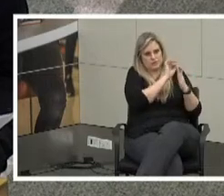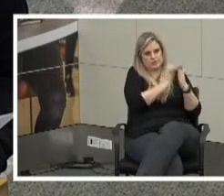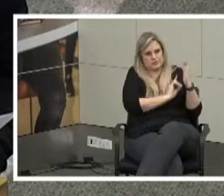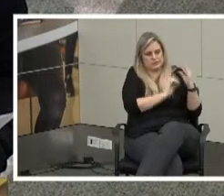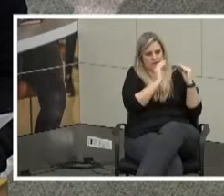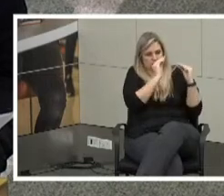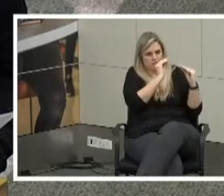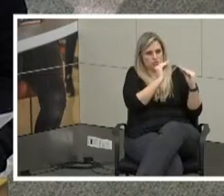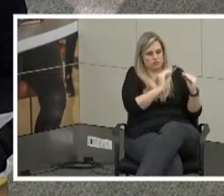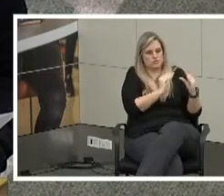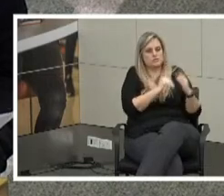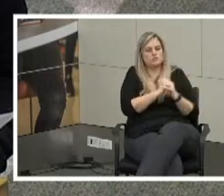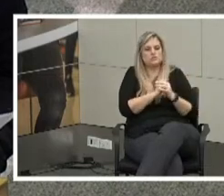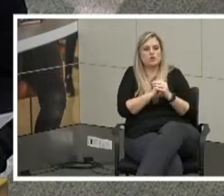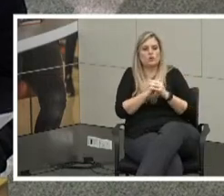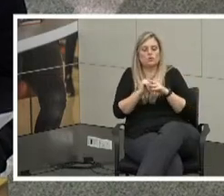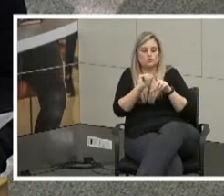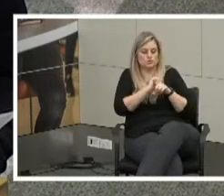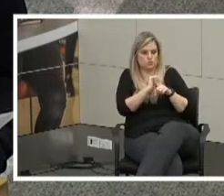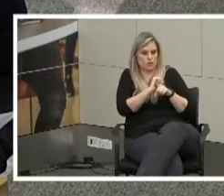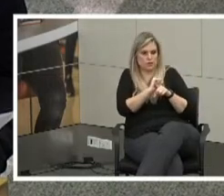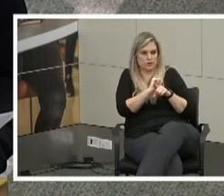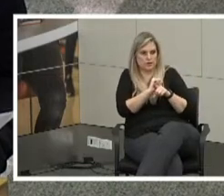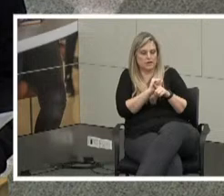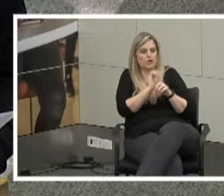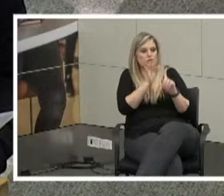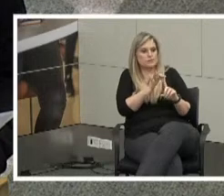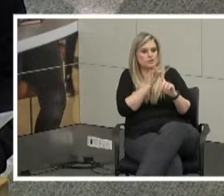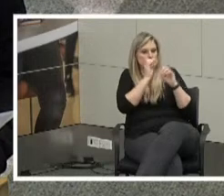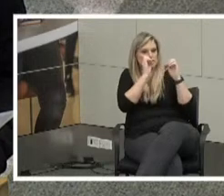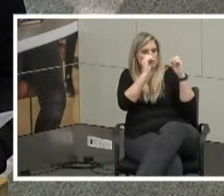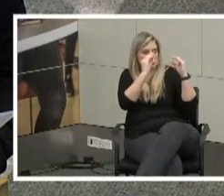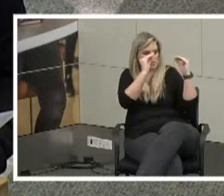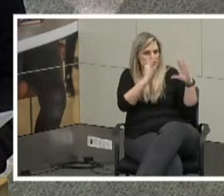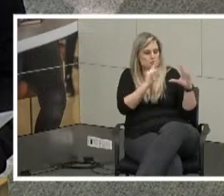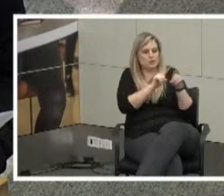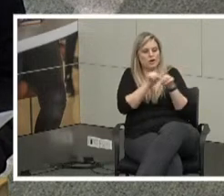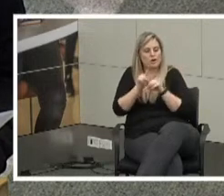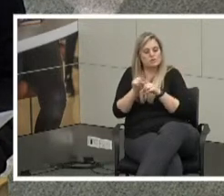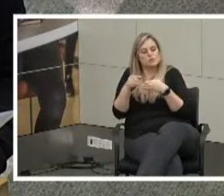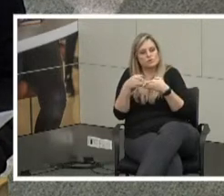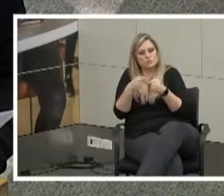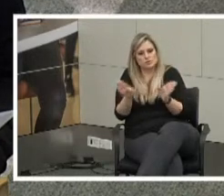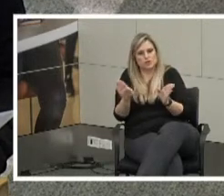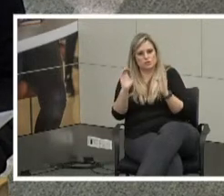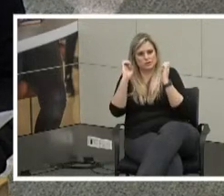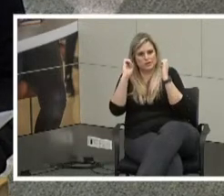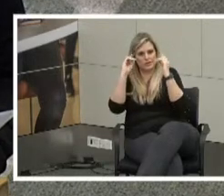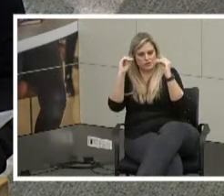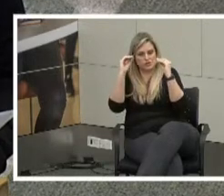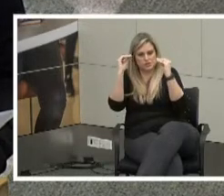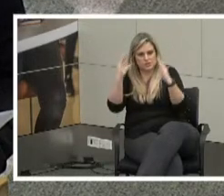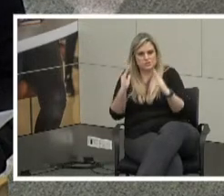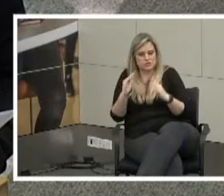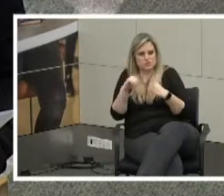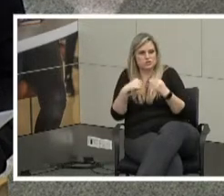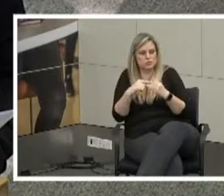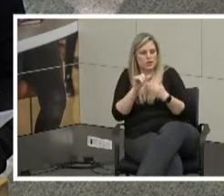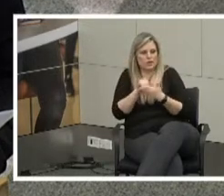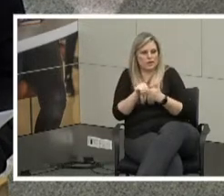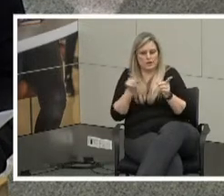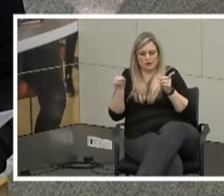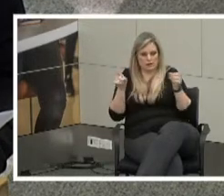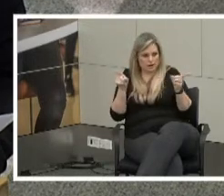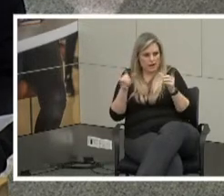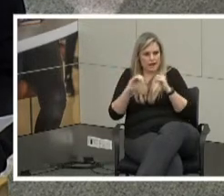and so training not only our special education teachers but our general education teachers on that and how